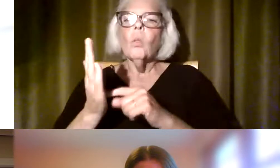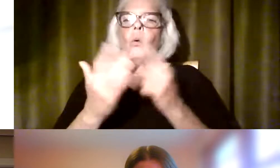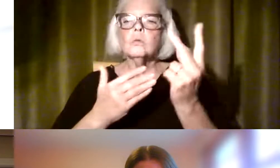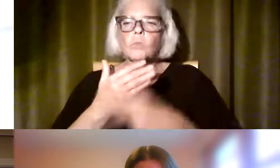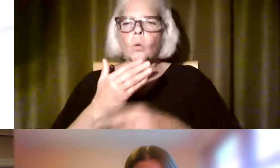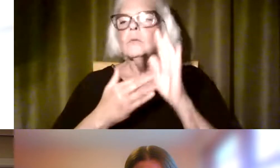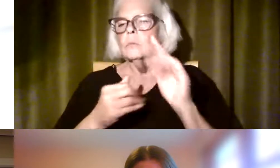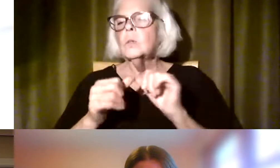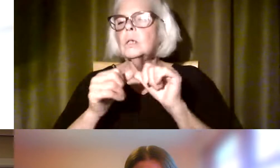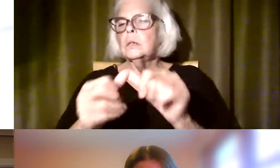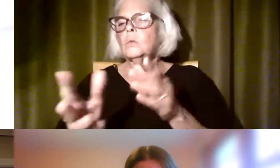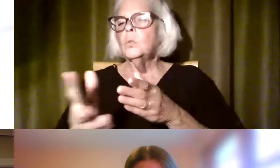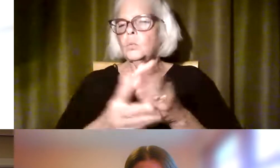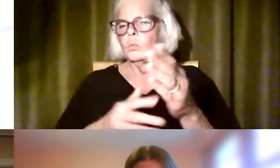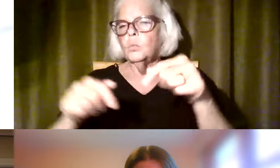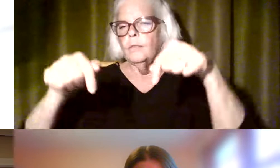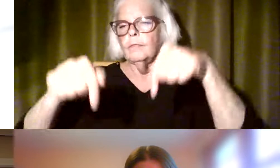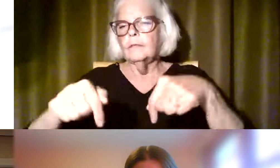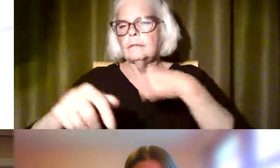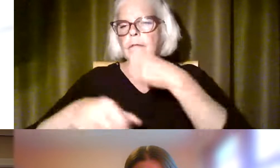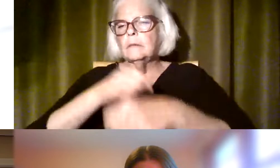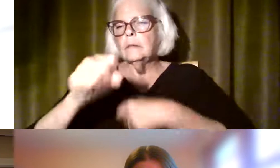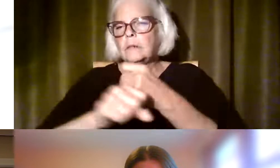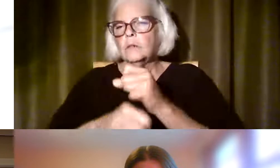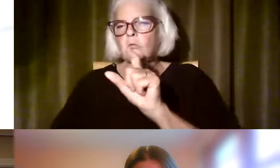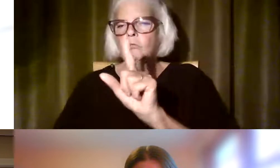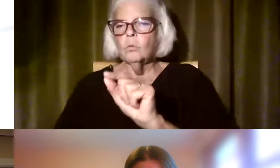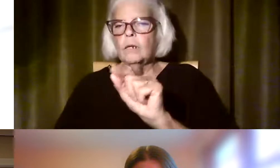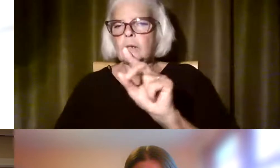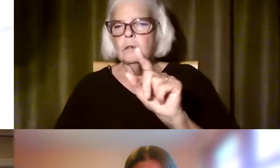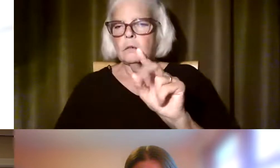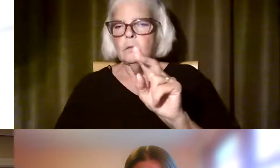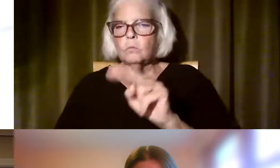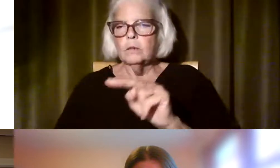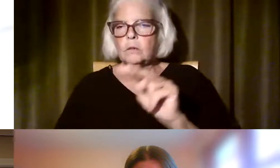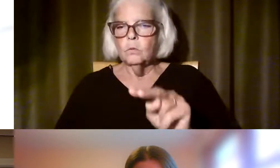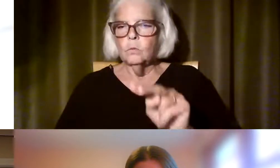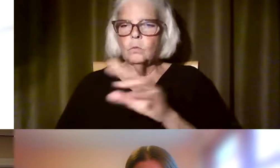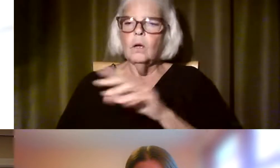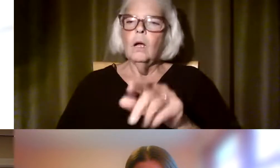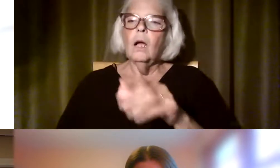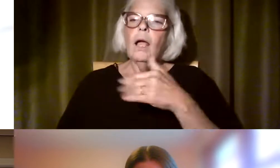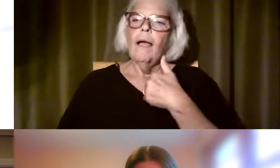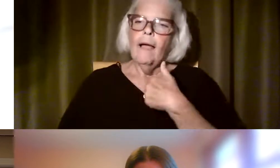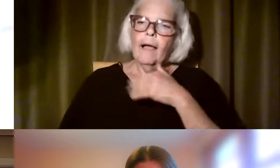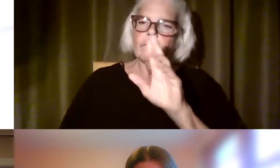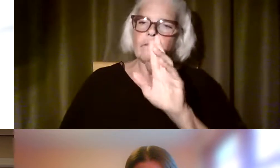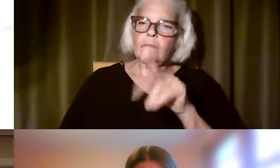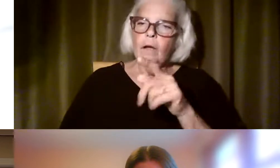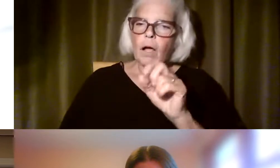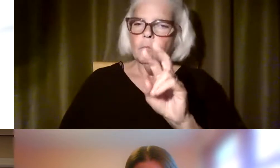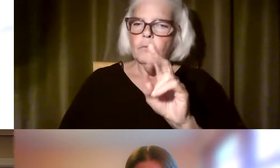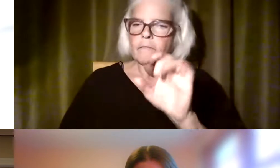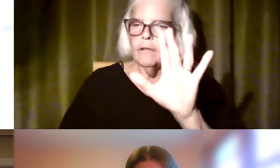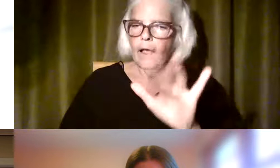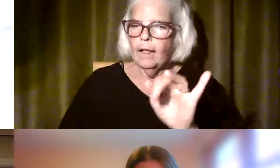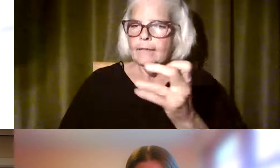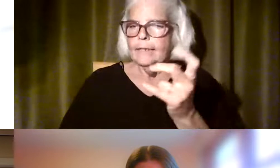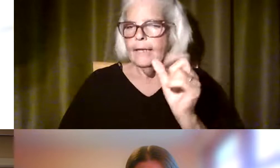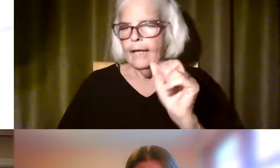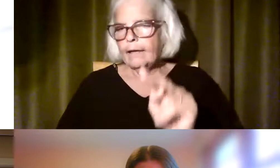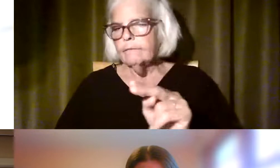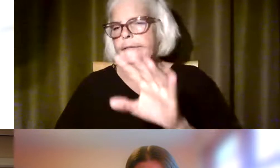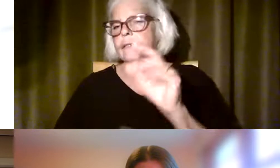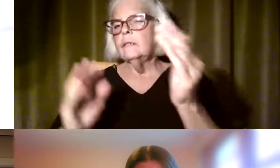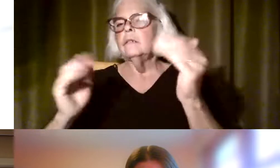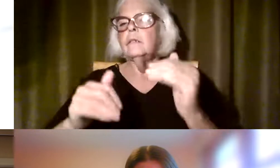We have grants with Upper Valley Haven, Good Samaritan, Bridges to Health, Open Door Clinic. Just if people weren't